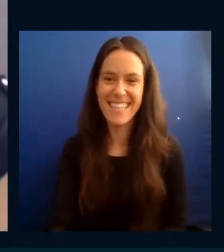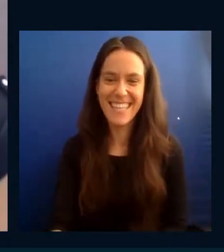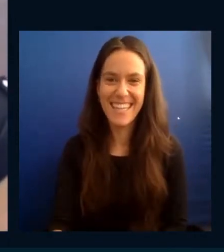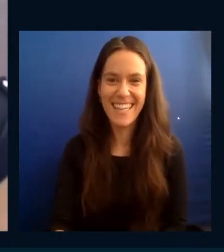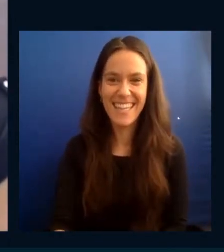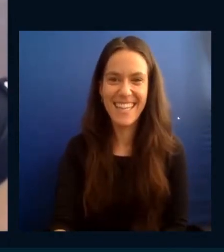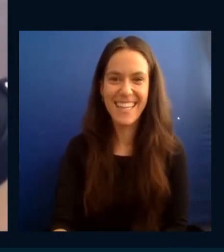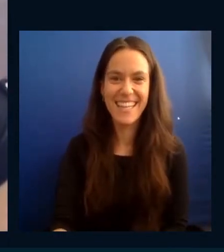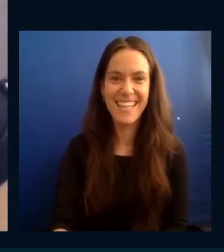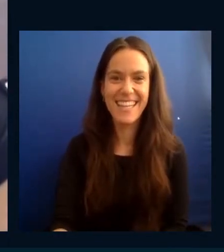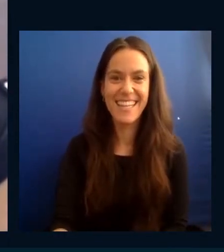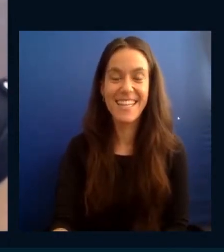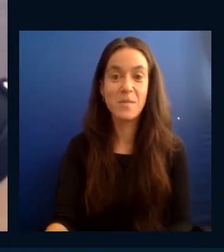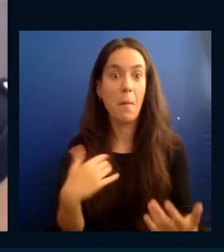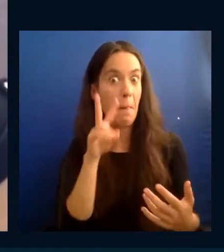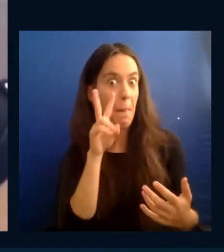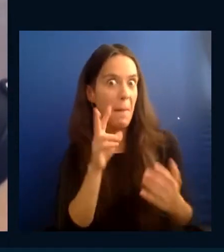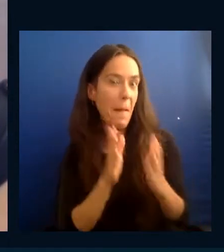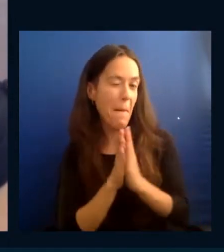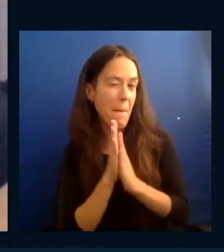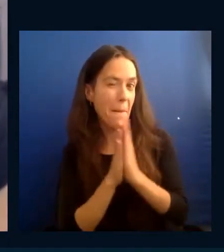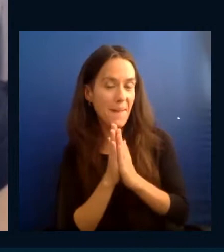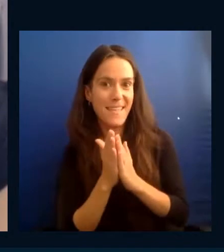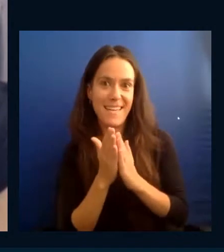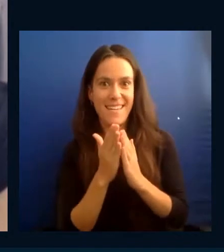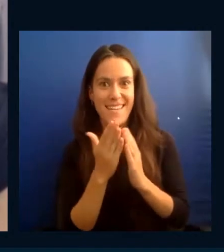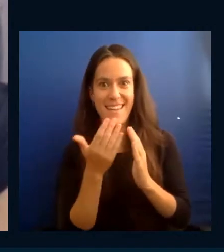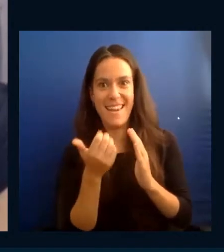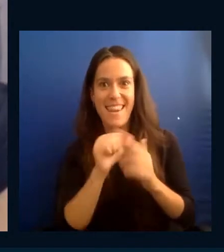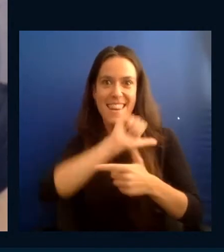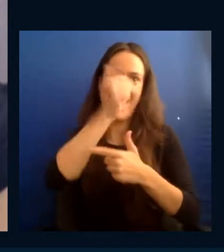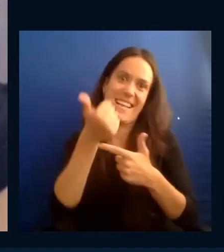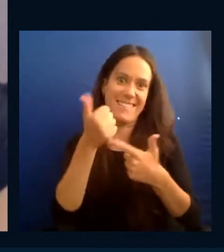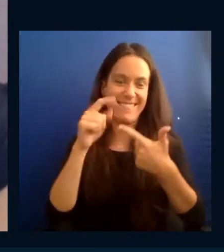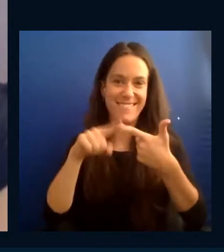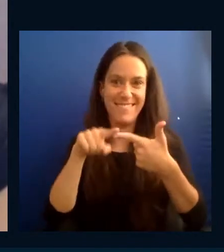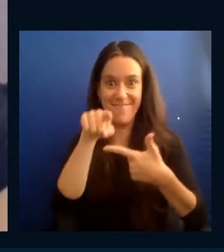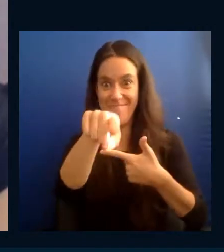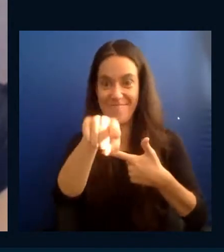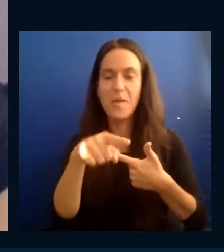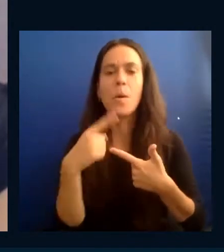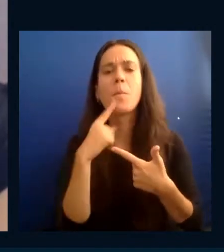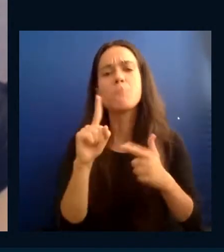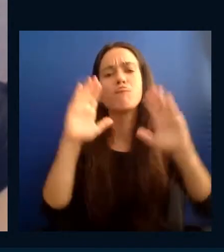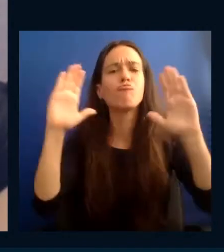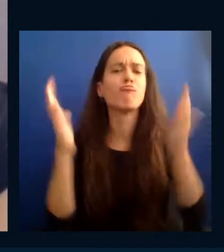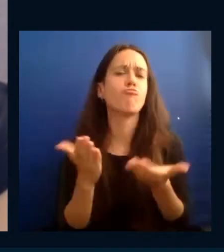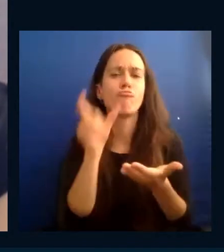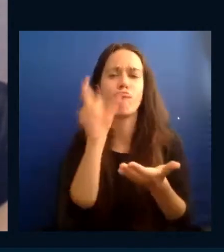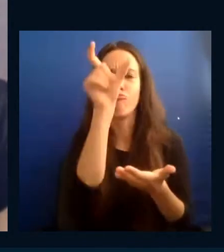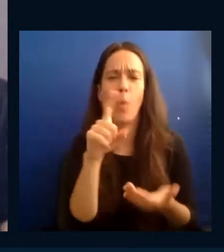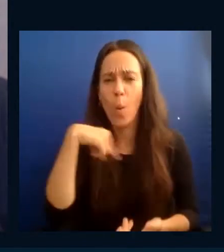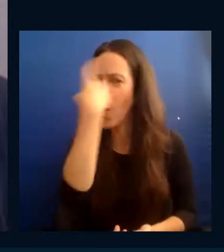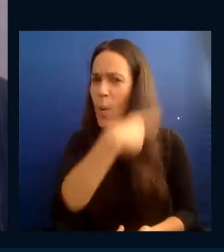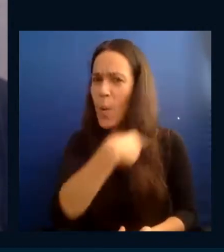So we're looking forward to your session as well. But yeah, let's do a short intro first.